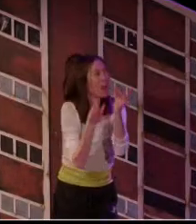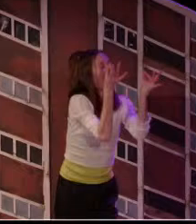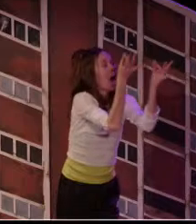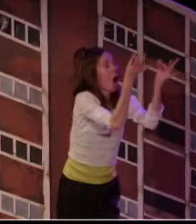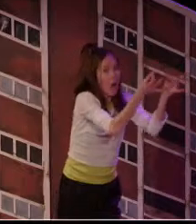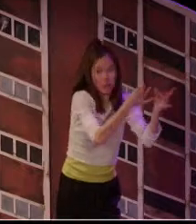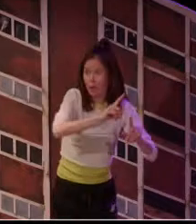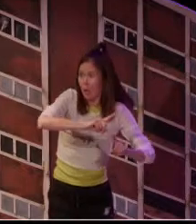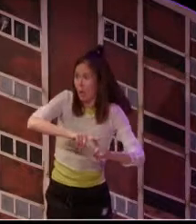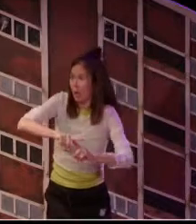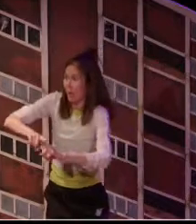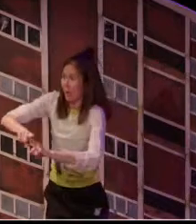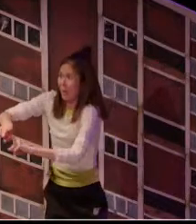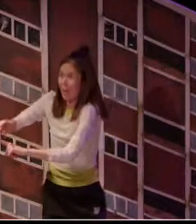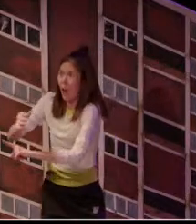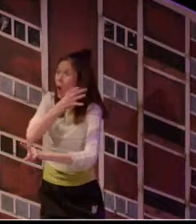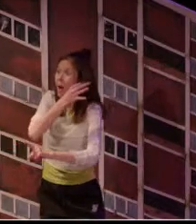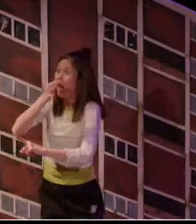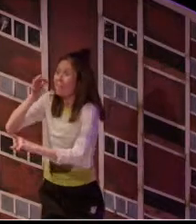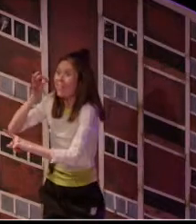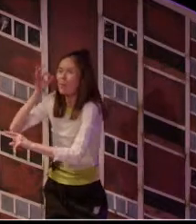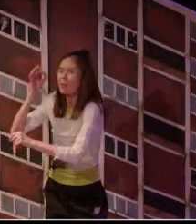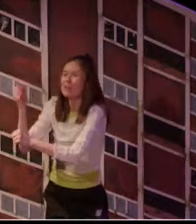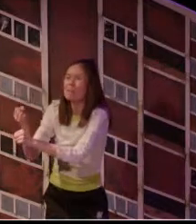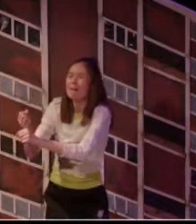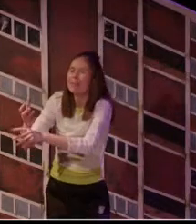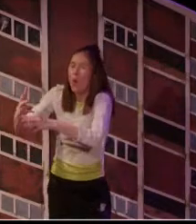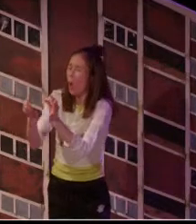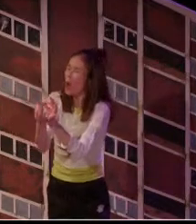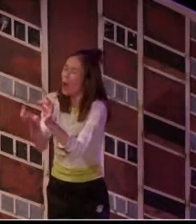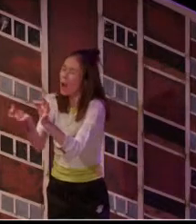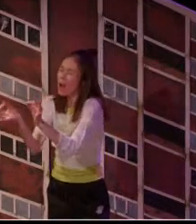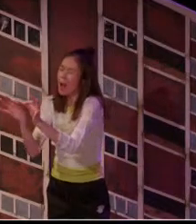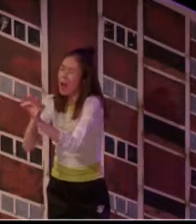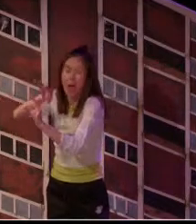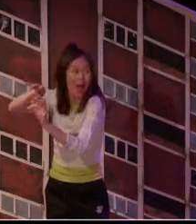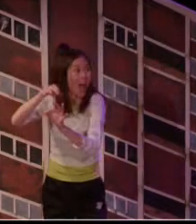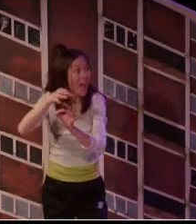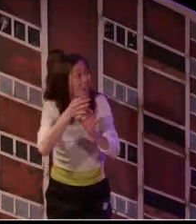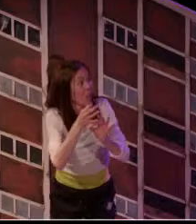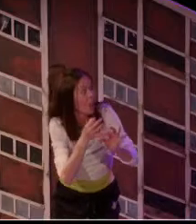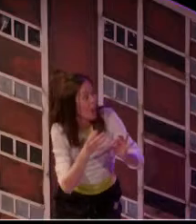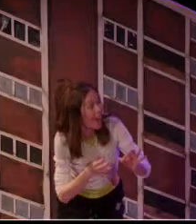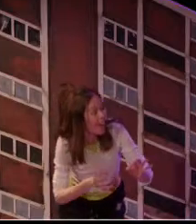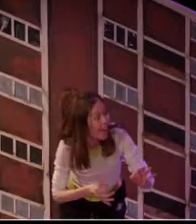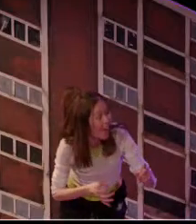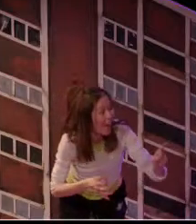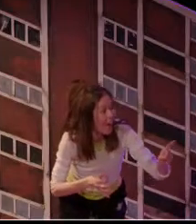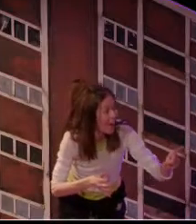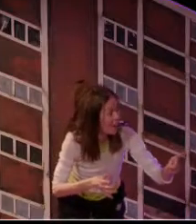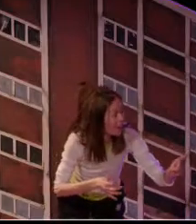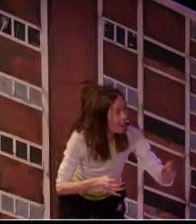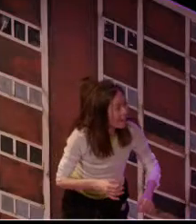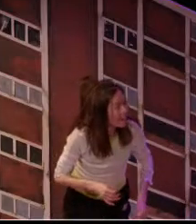there's marigold. These go to bed with the sun, and with them rises the dewdrops.